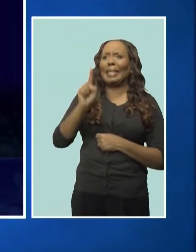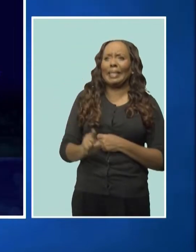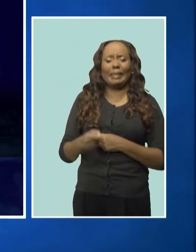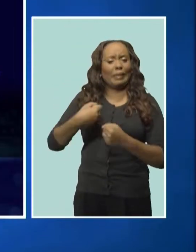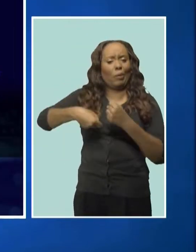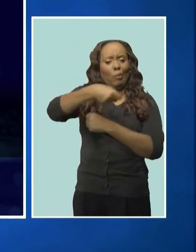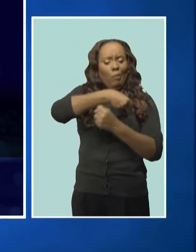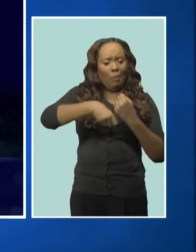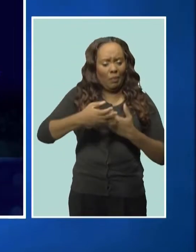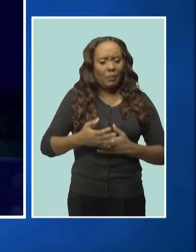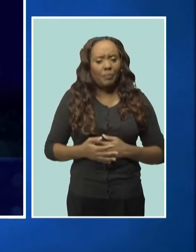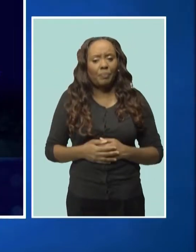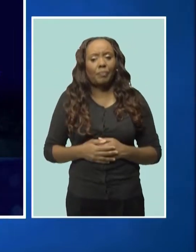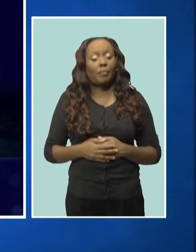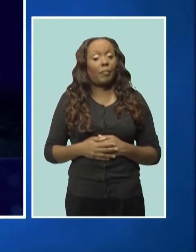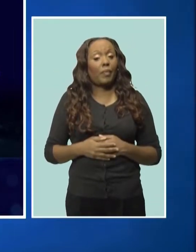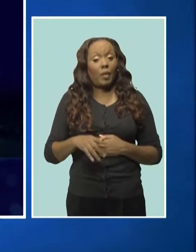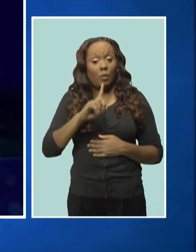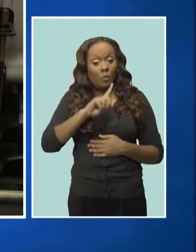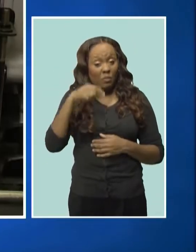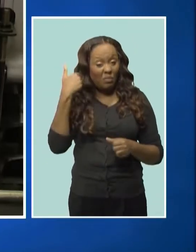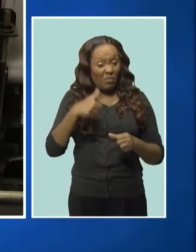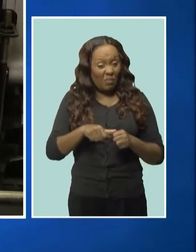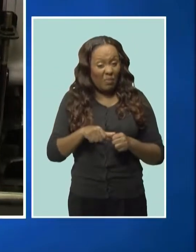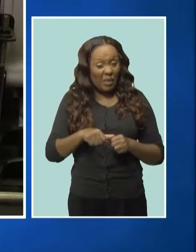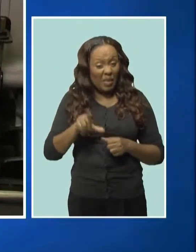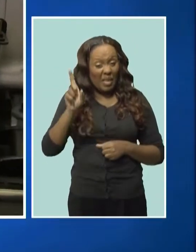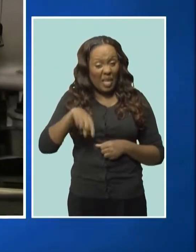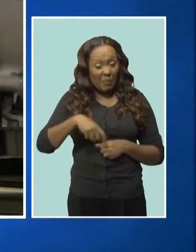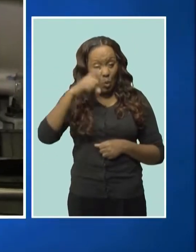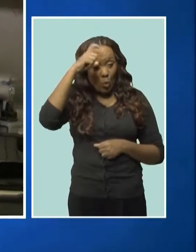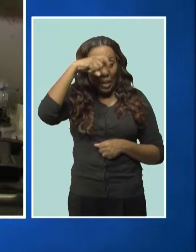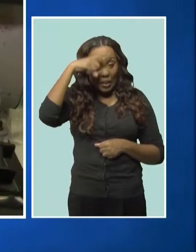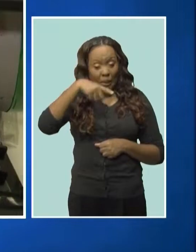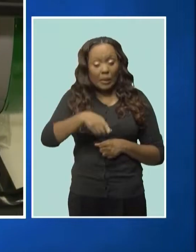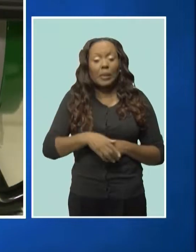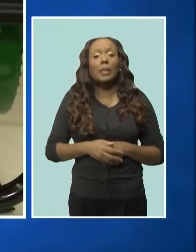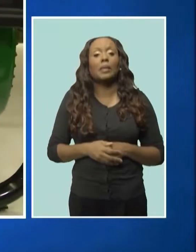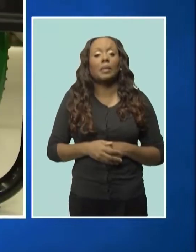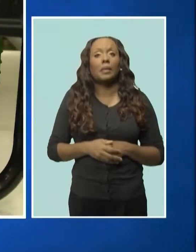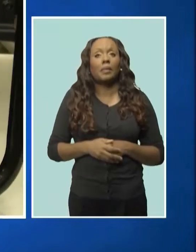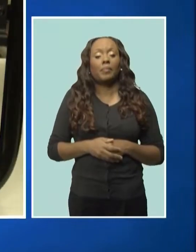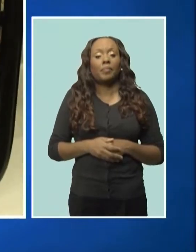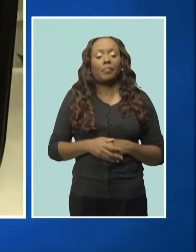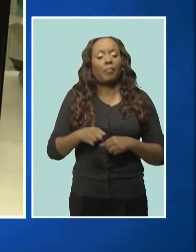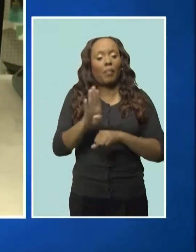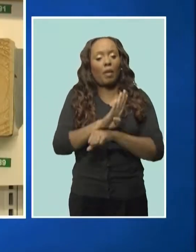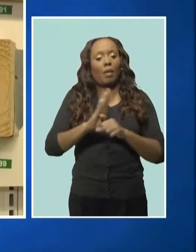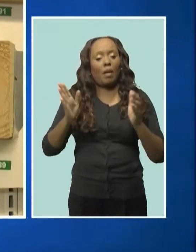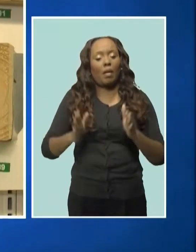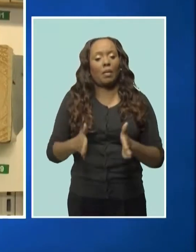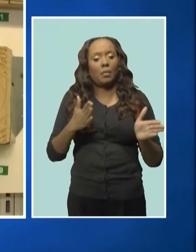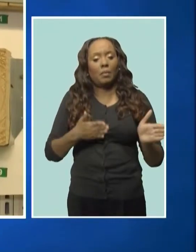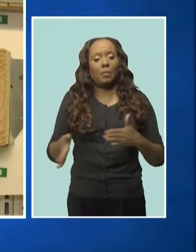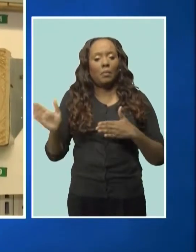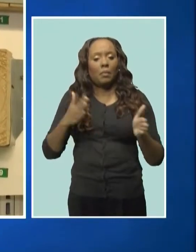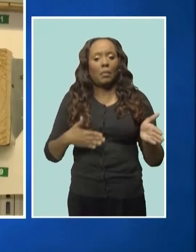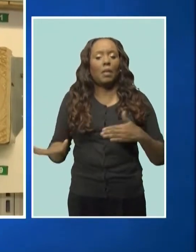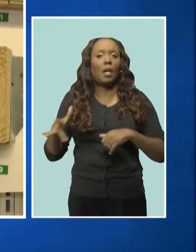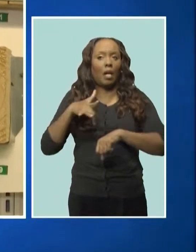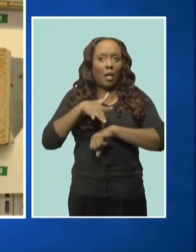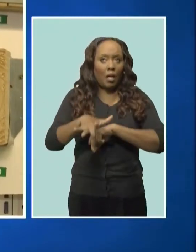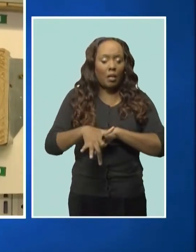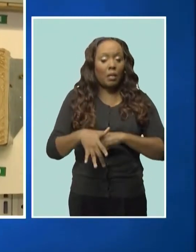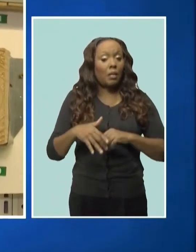So a word to the wise is sufficient. Mindful of this, Barbadians have been preparing earlier than usual